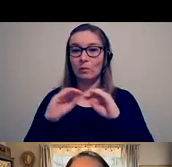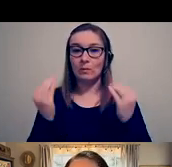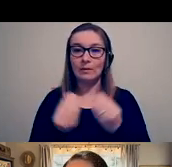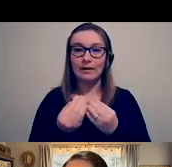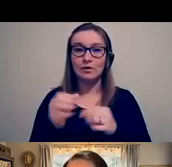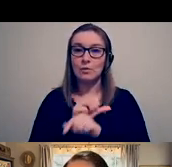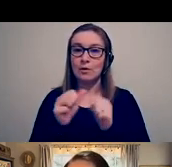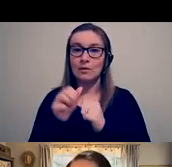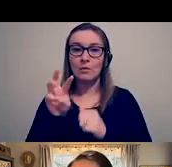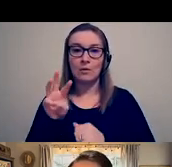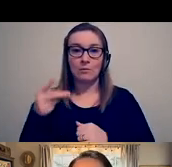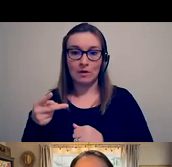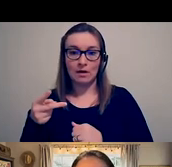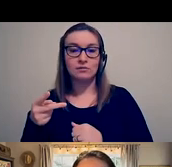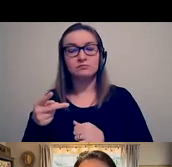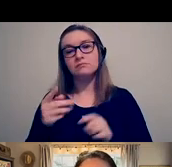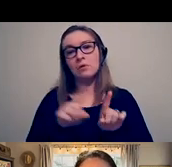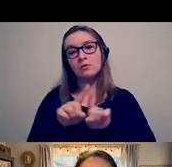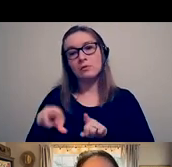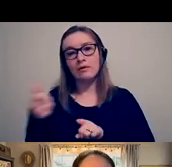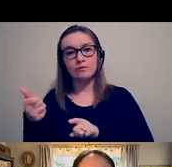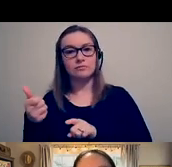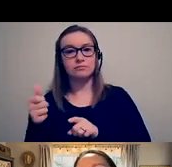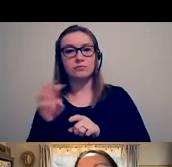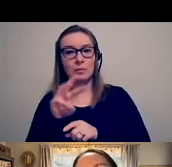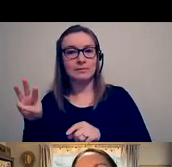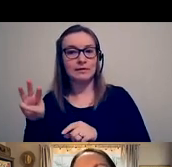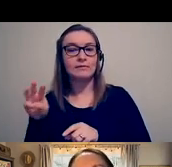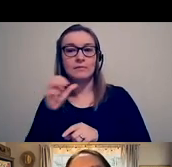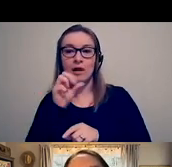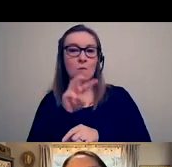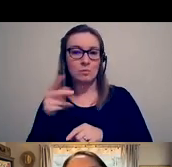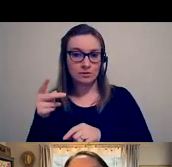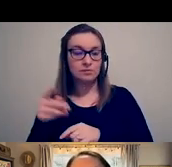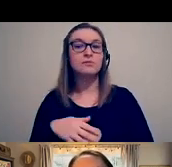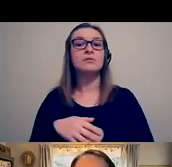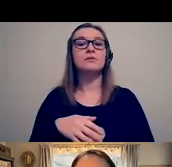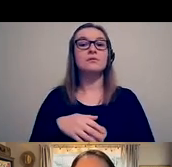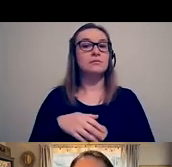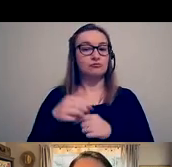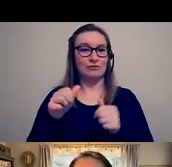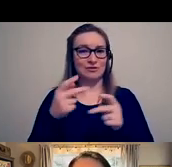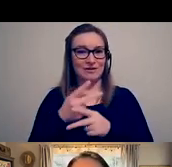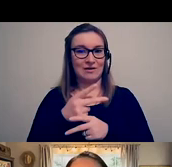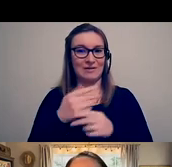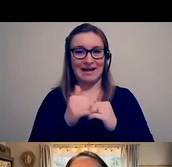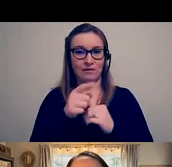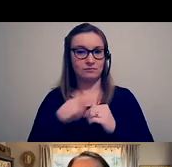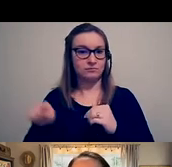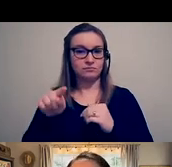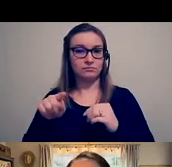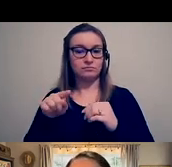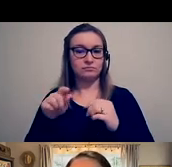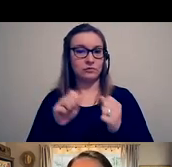but there's questions about non-WordPress as well, but I really, our goal is WordPress websites, to find out how they are approaching accessibility tools